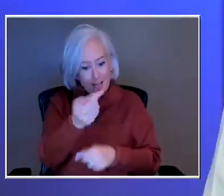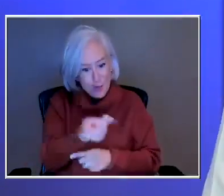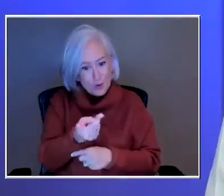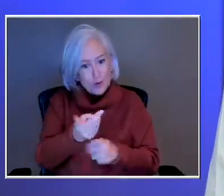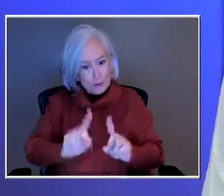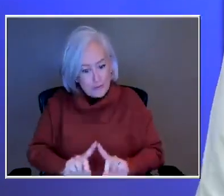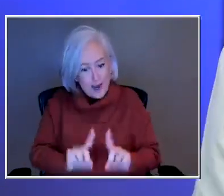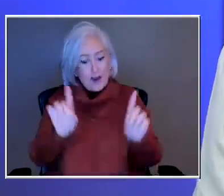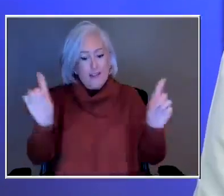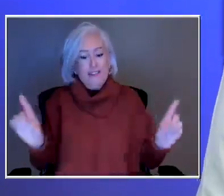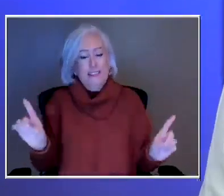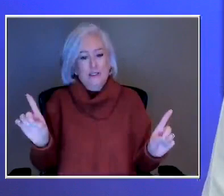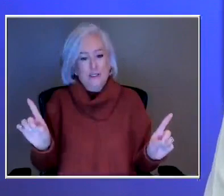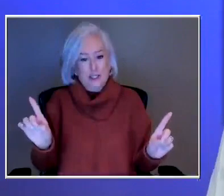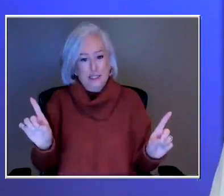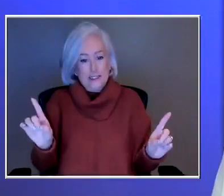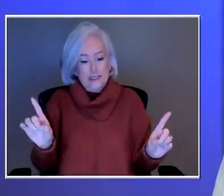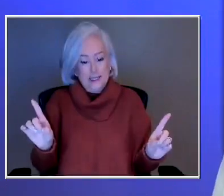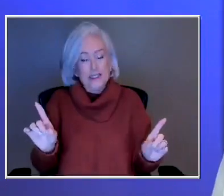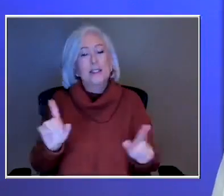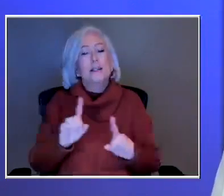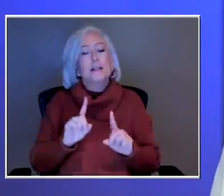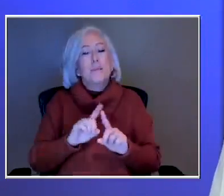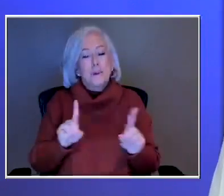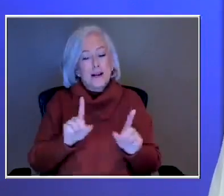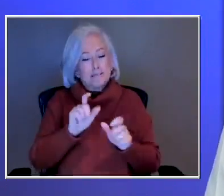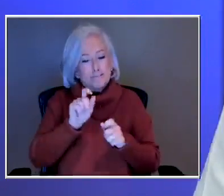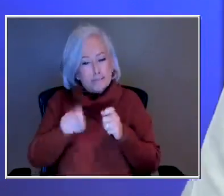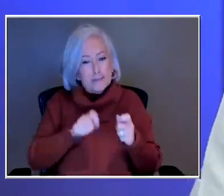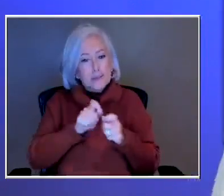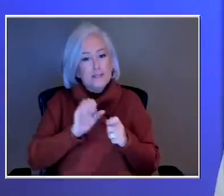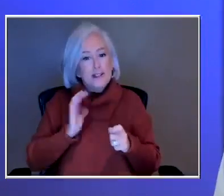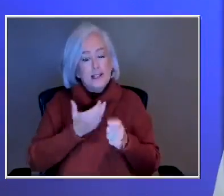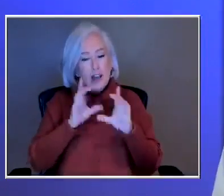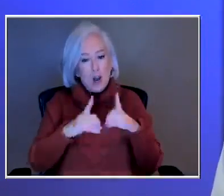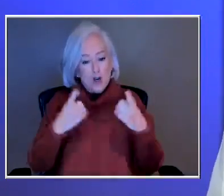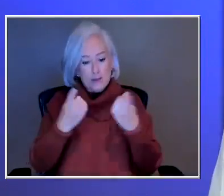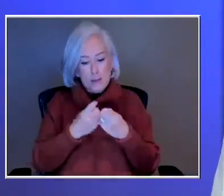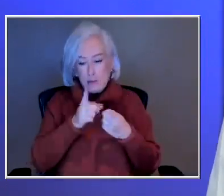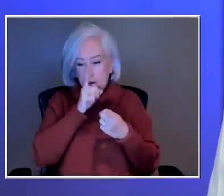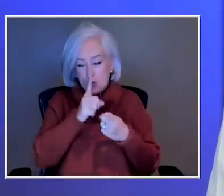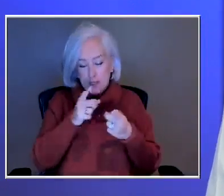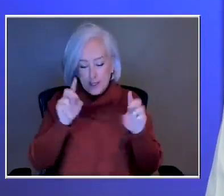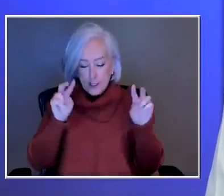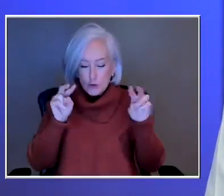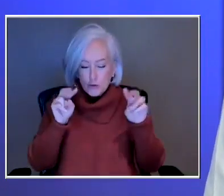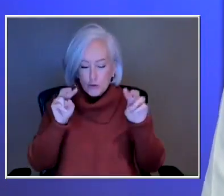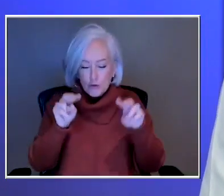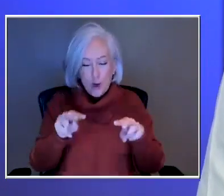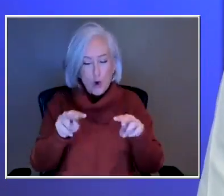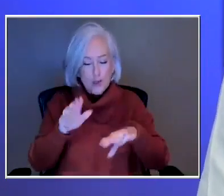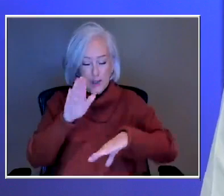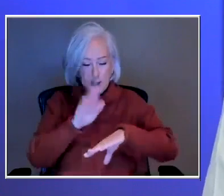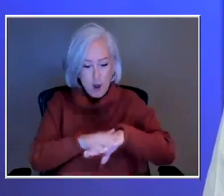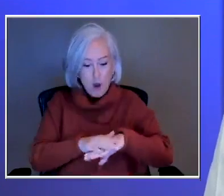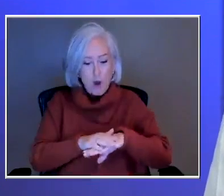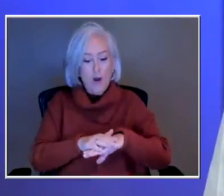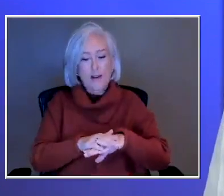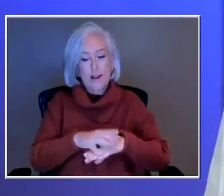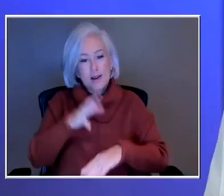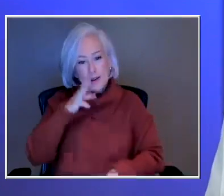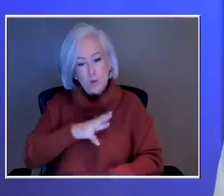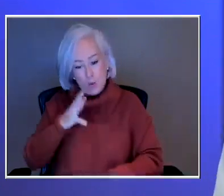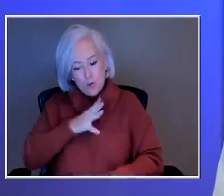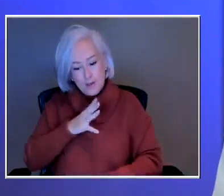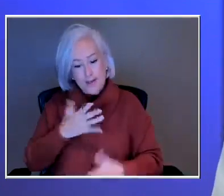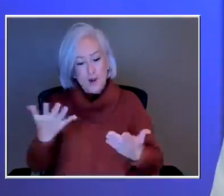within our department, really pushed to make sure that's on the forefront. We're really trying to gain as much information about those differences. But I think what we do know from